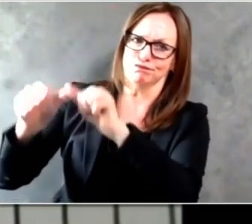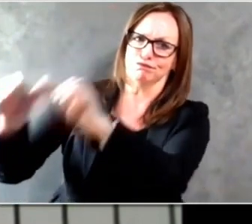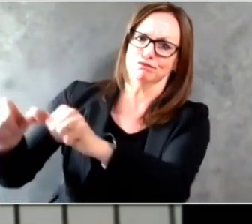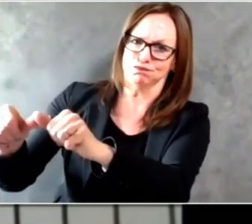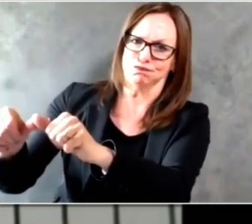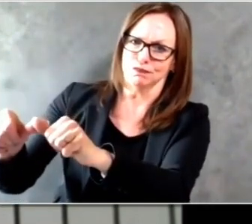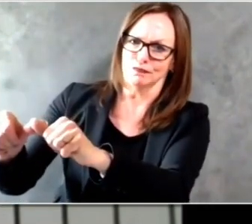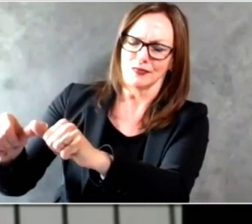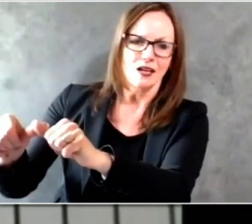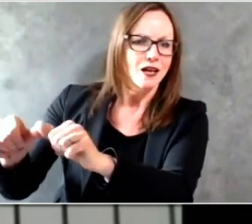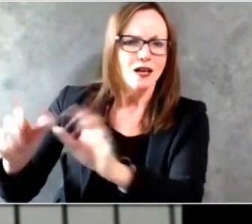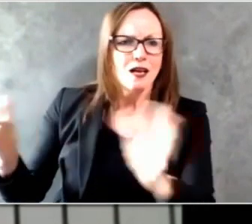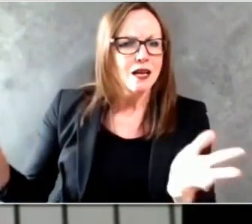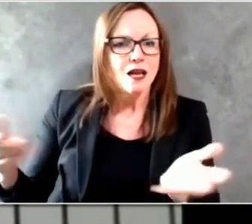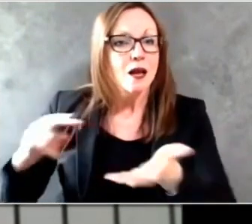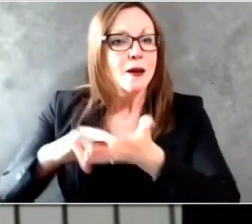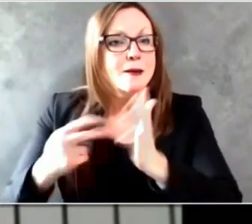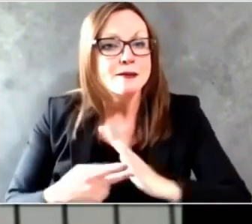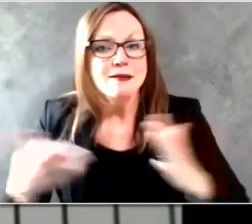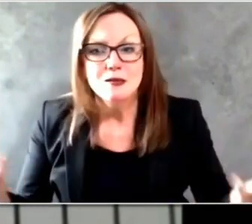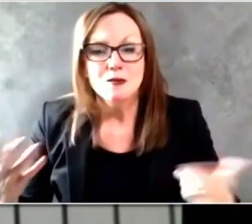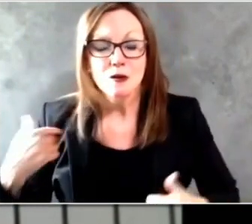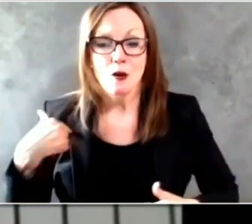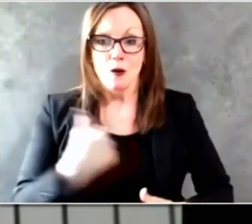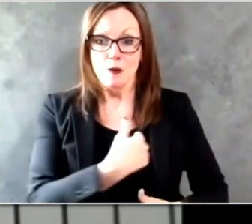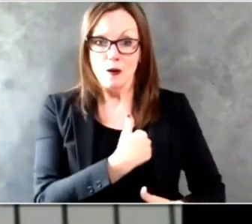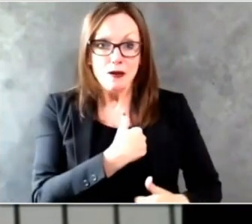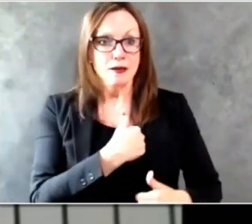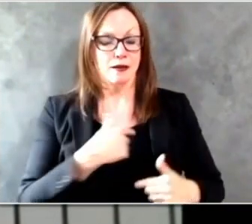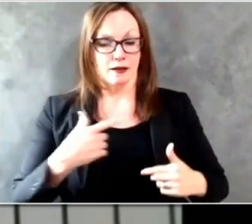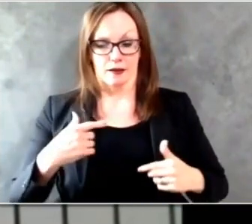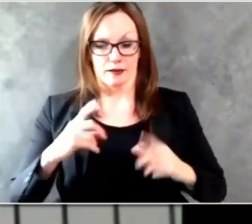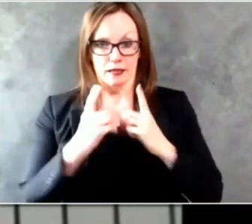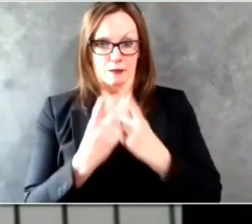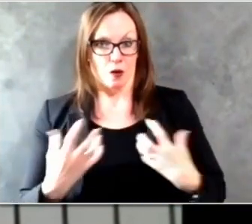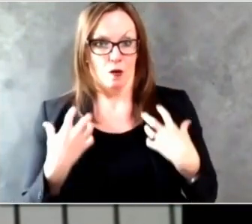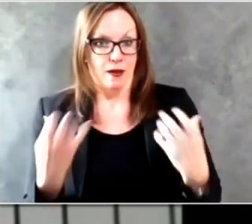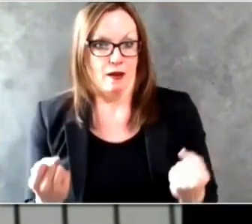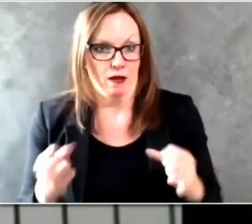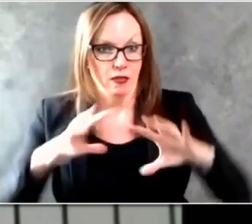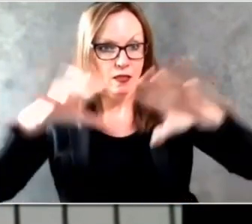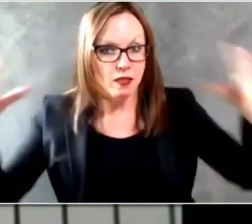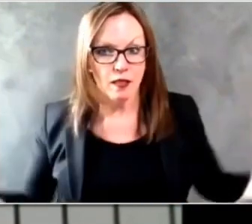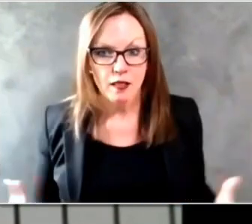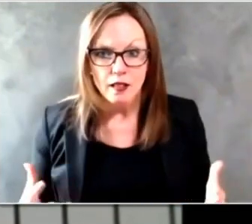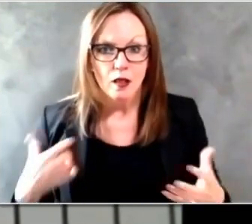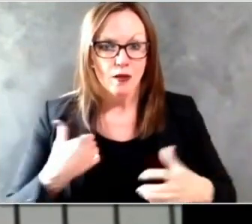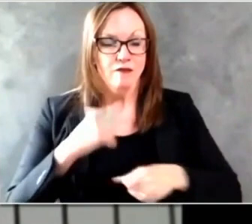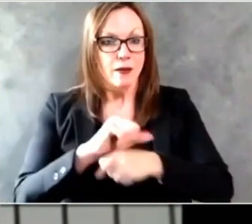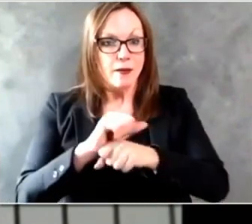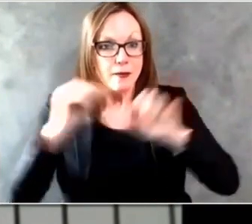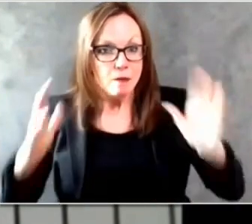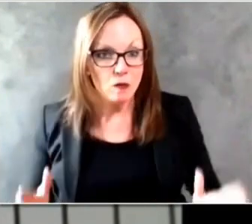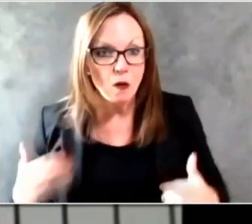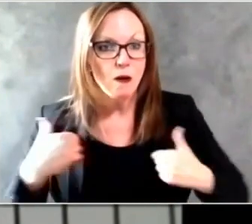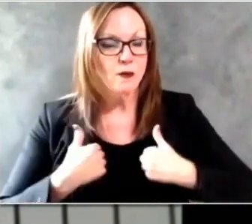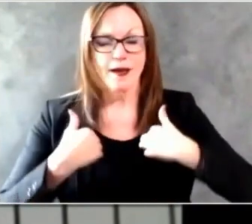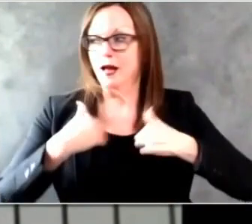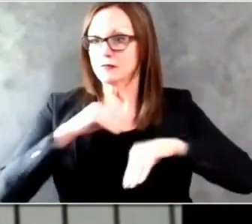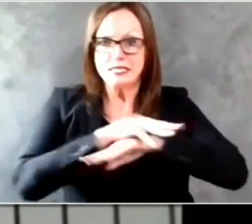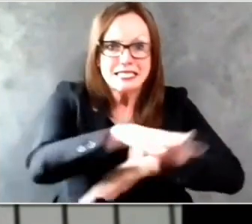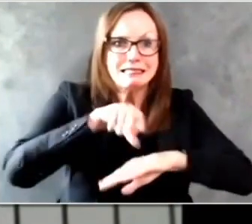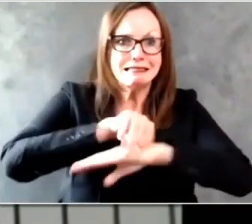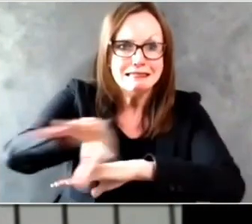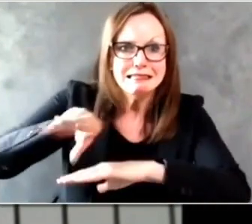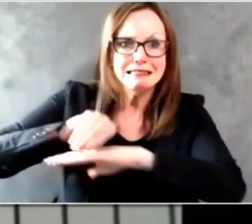prevent and control the spread of disease. I think that we really, are continuing